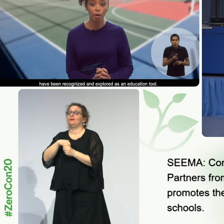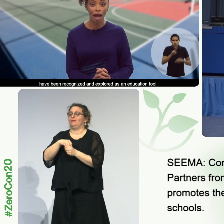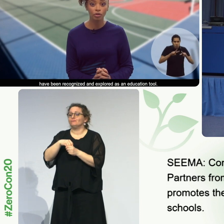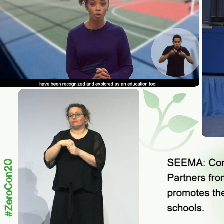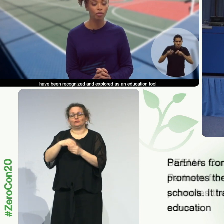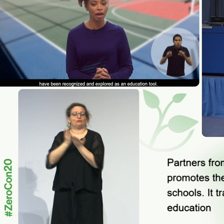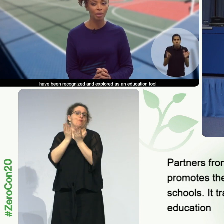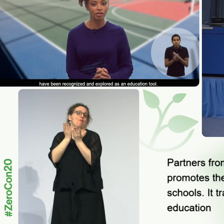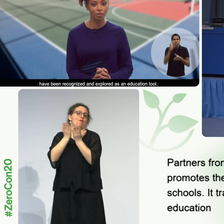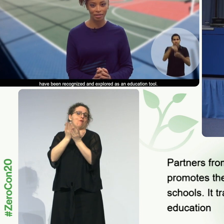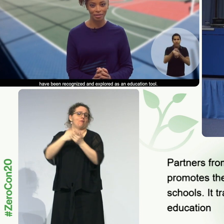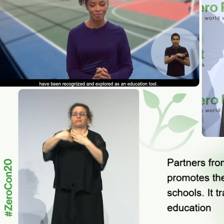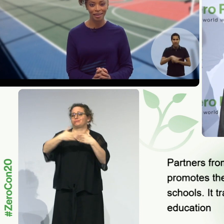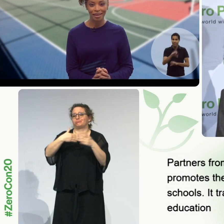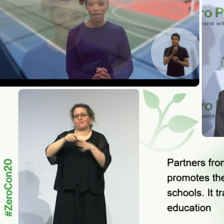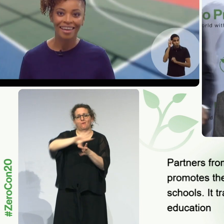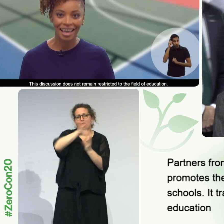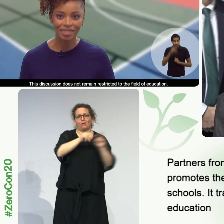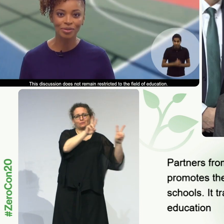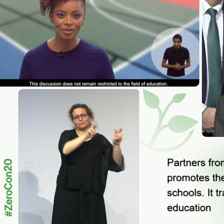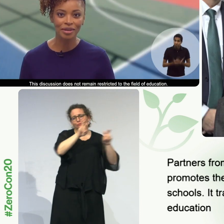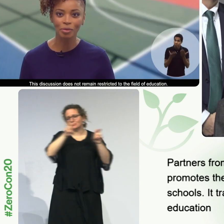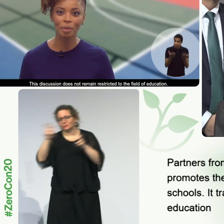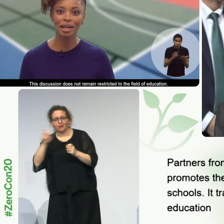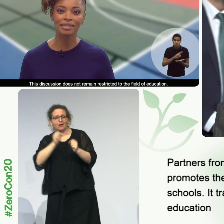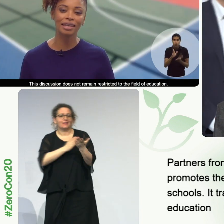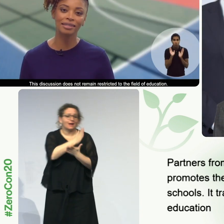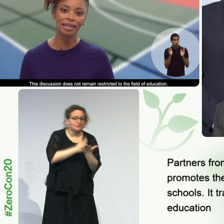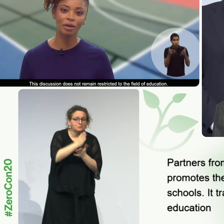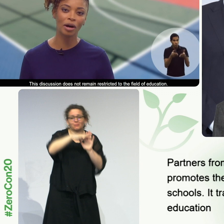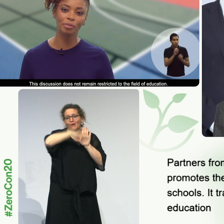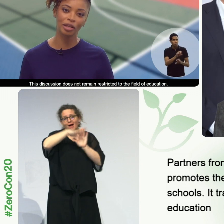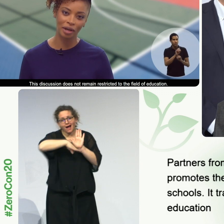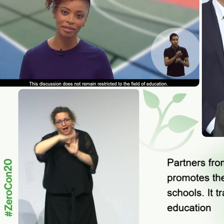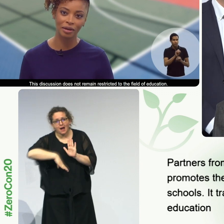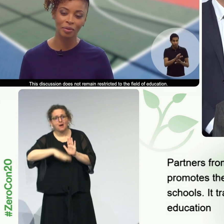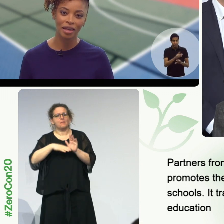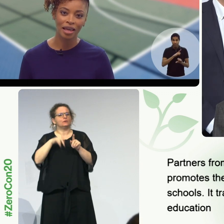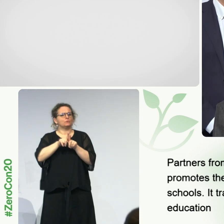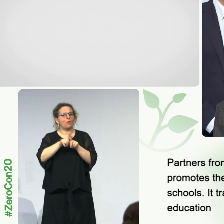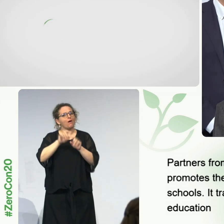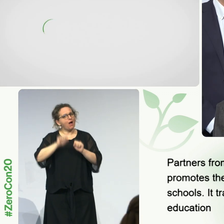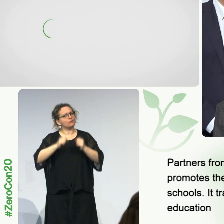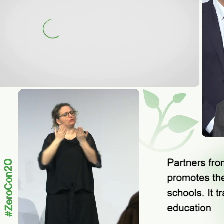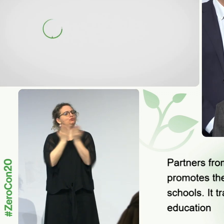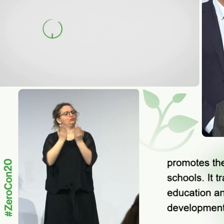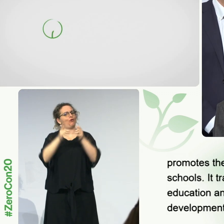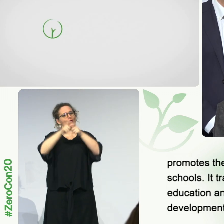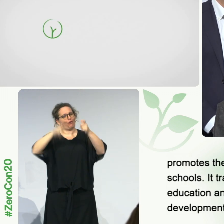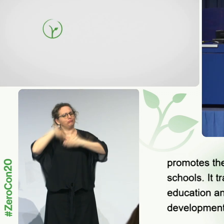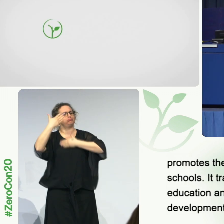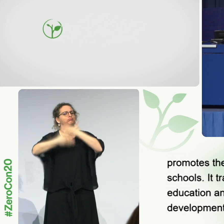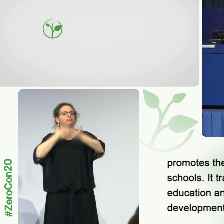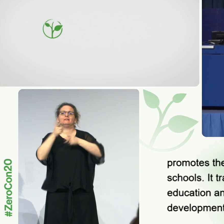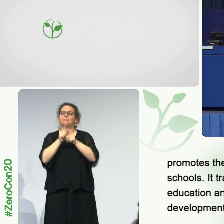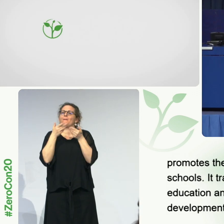and topics such as accessibility, regulations, and the development of inclusive school projects. The Open Doors Inclusion